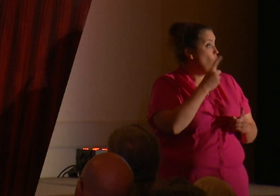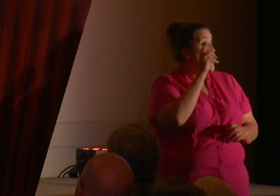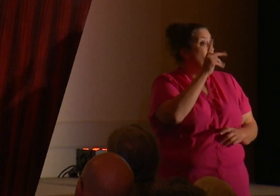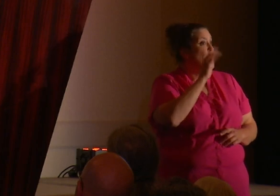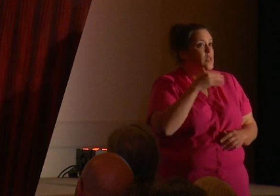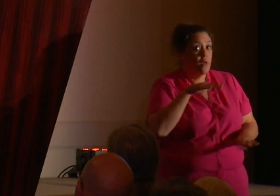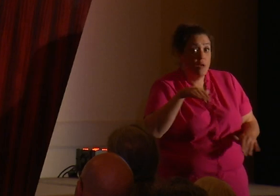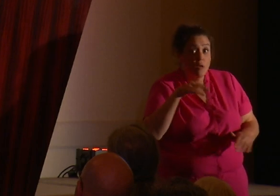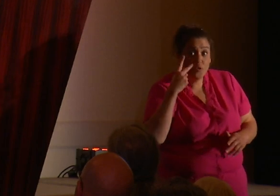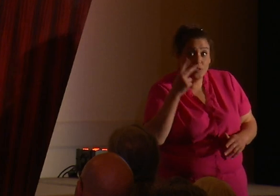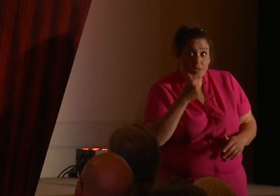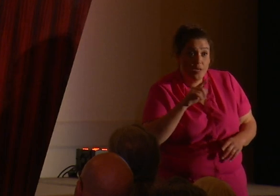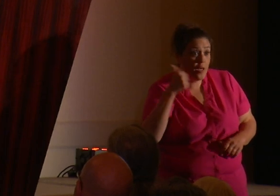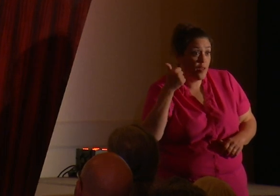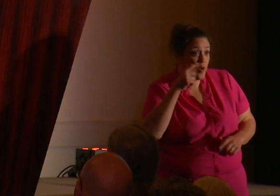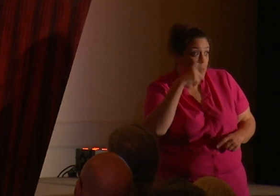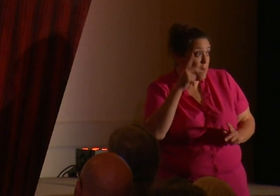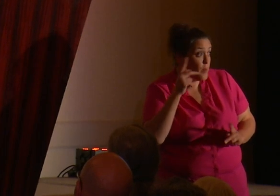just you.